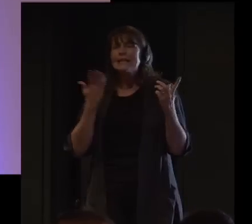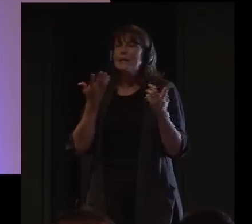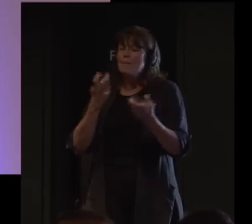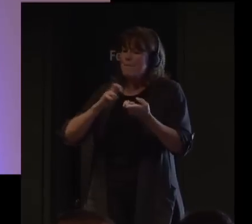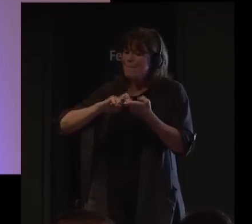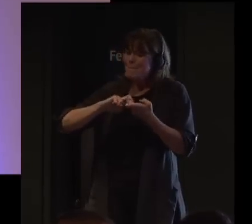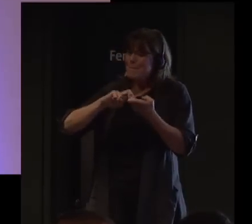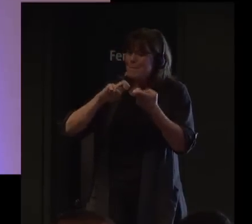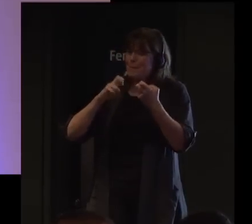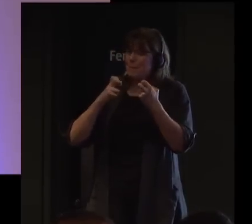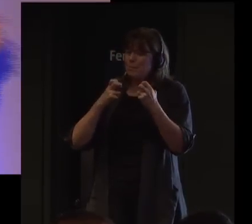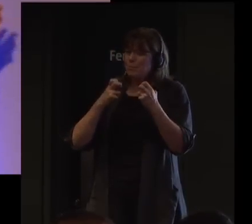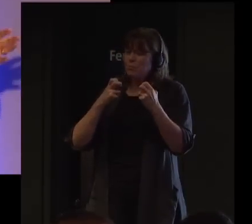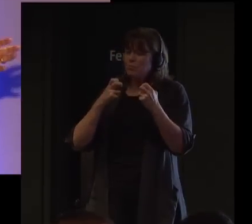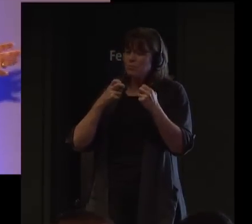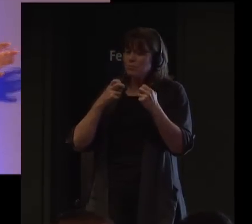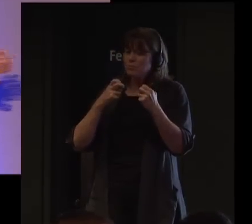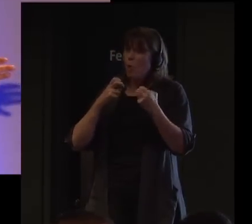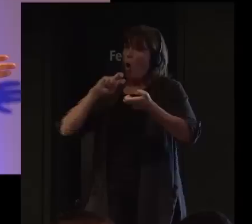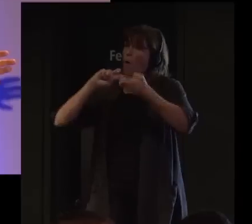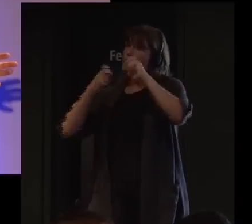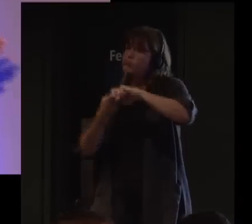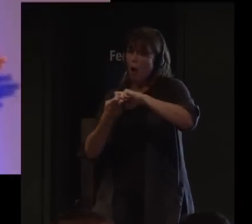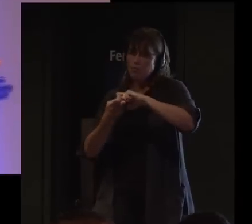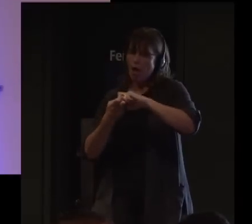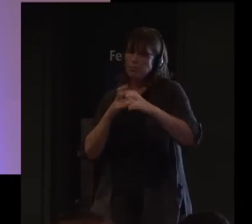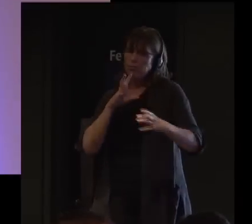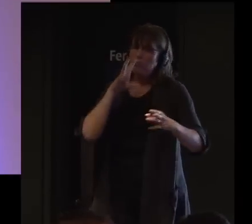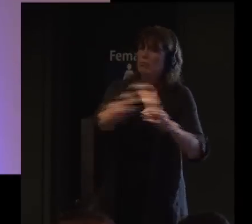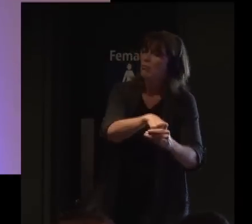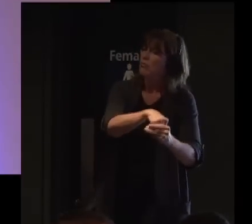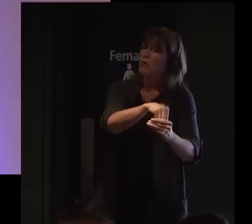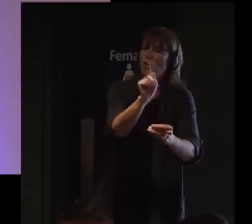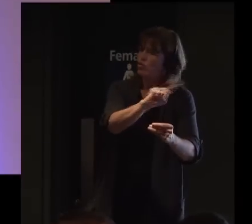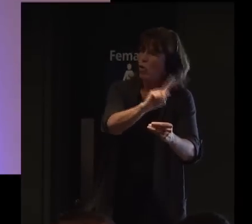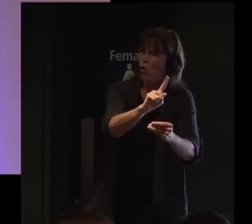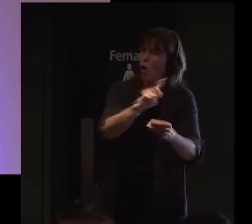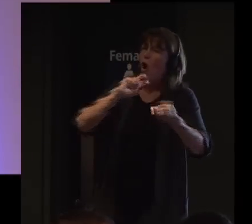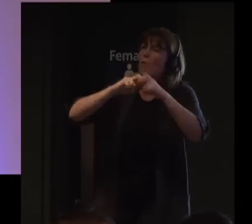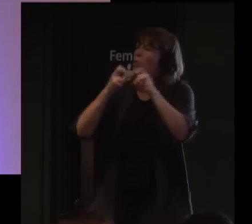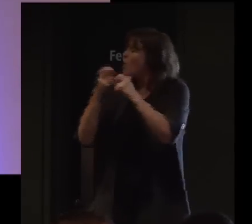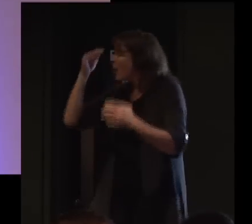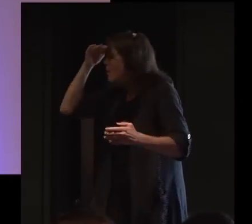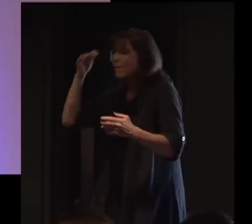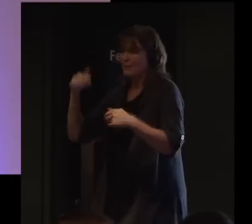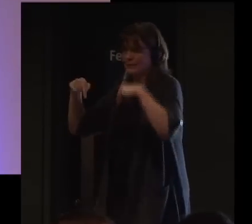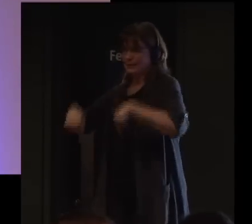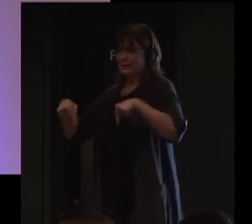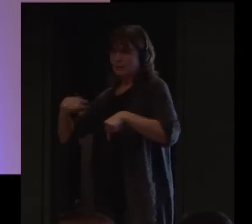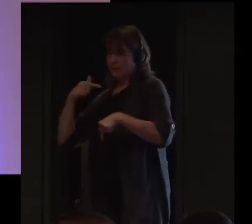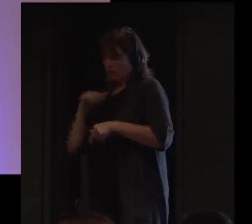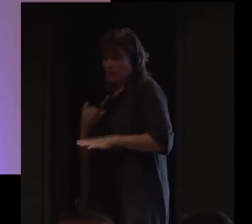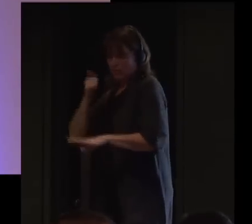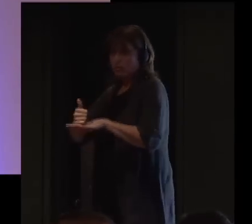problem would lie in the person itself, but the problem is in the society that still have